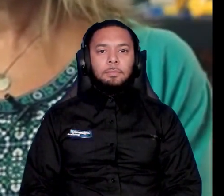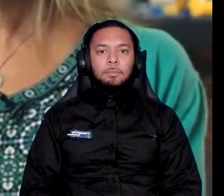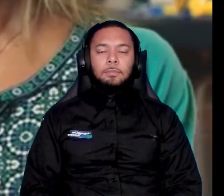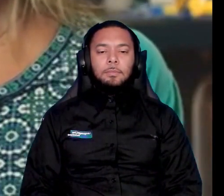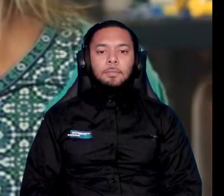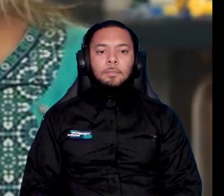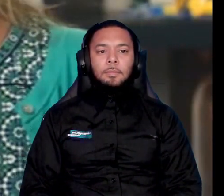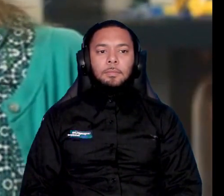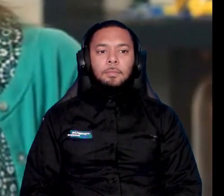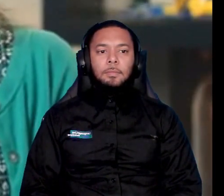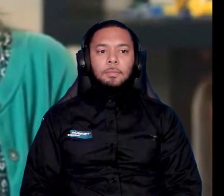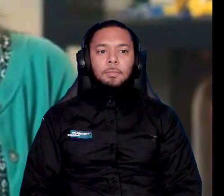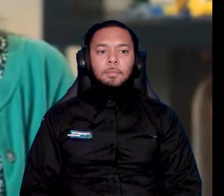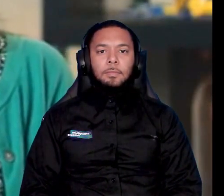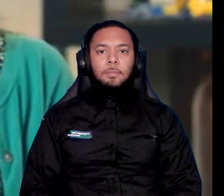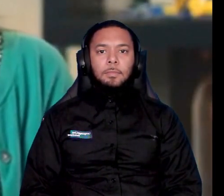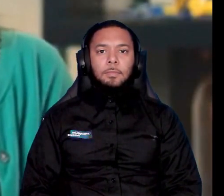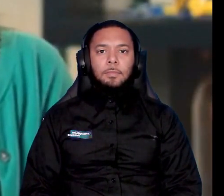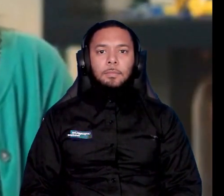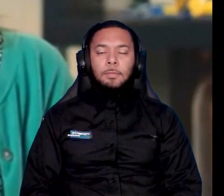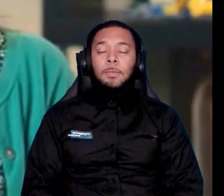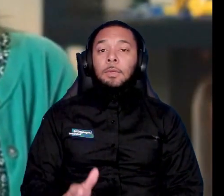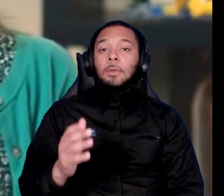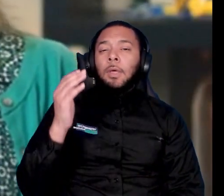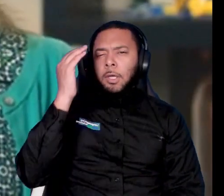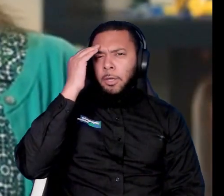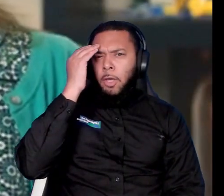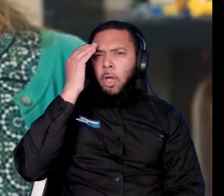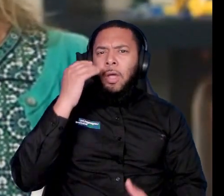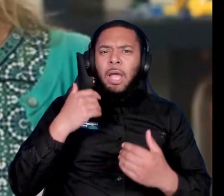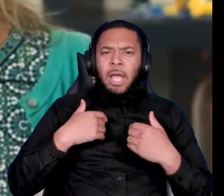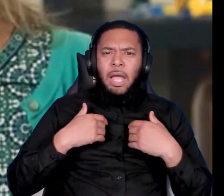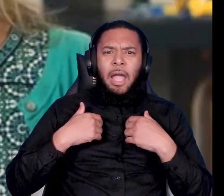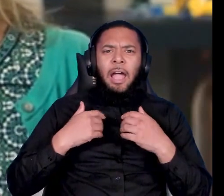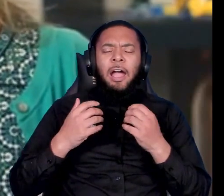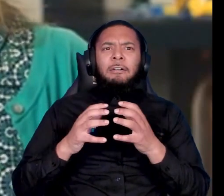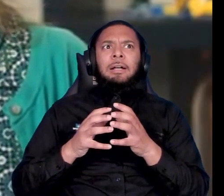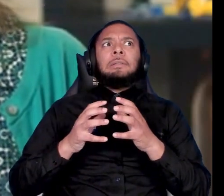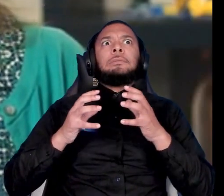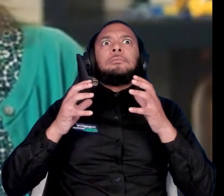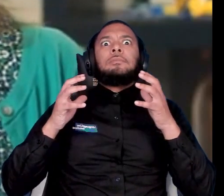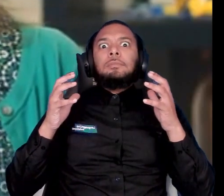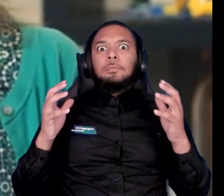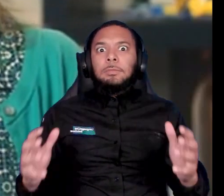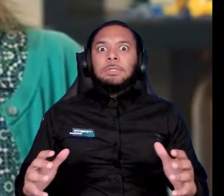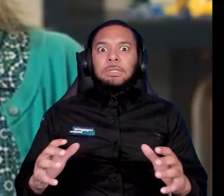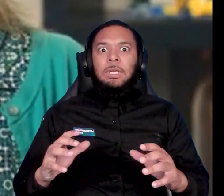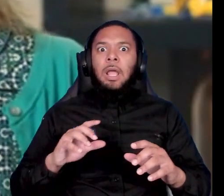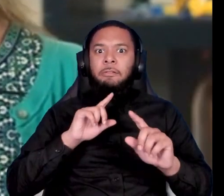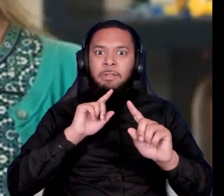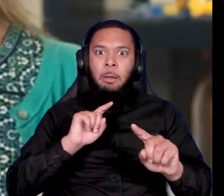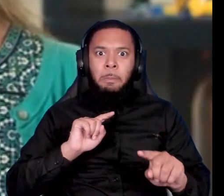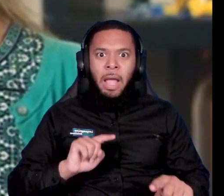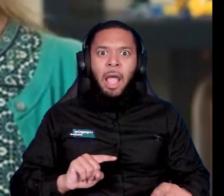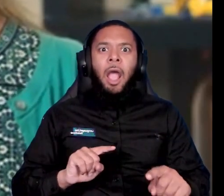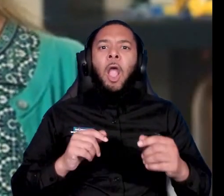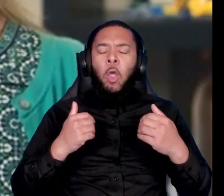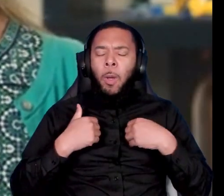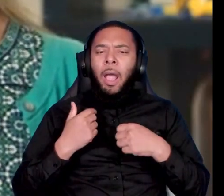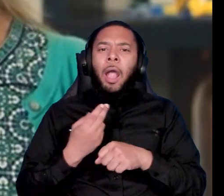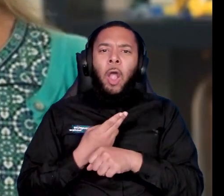So we know that there's this vast library of a whole bunch of commands that we can use, and those